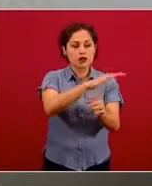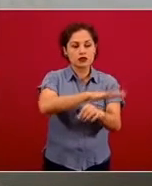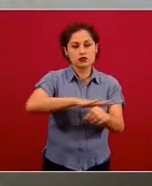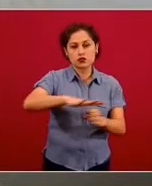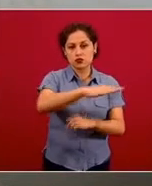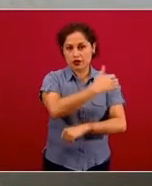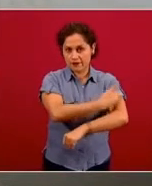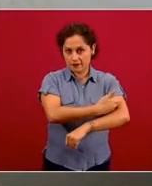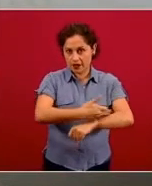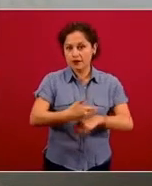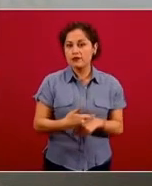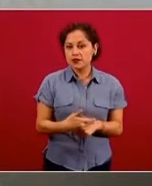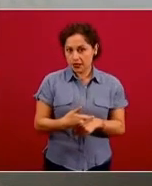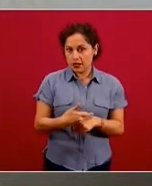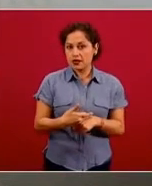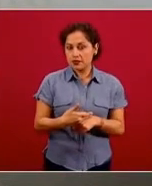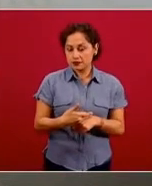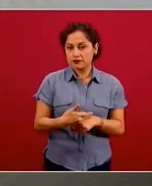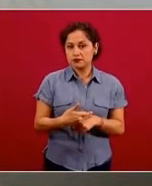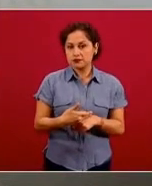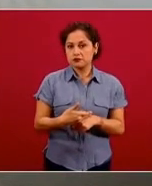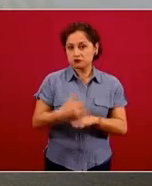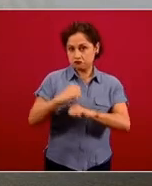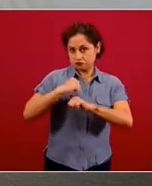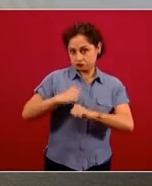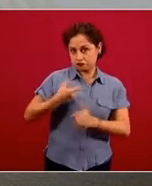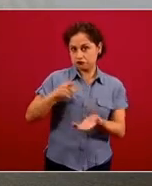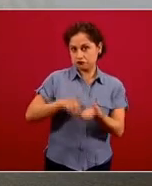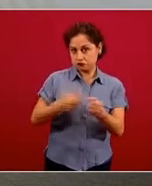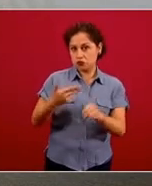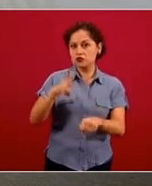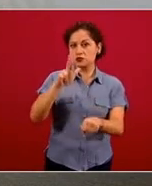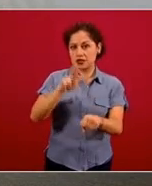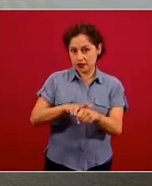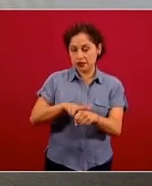And in those institutions in which